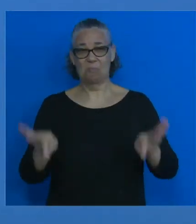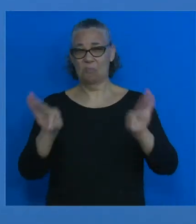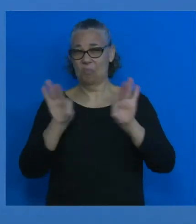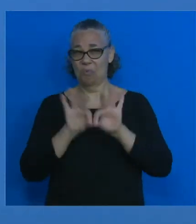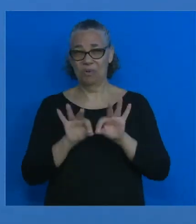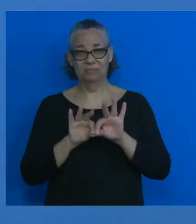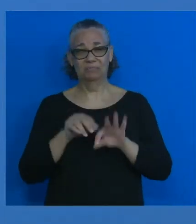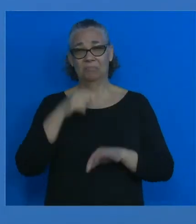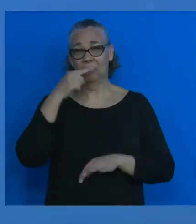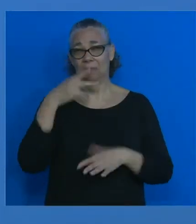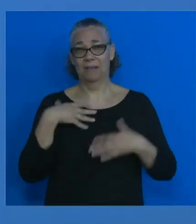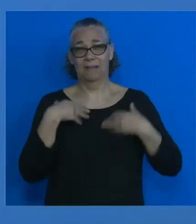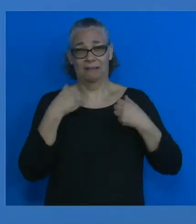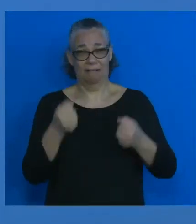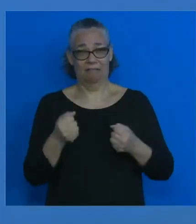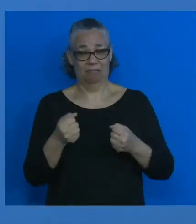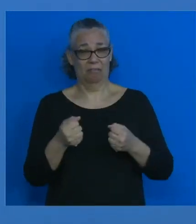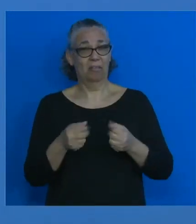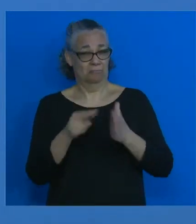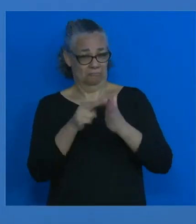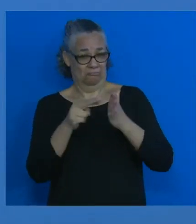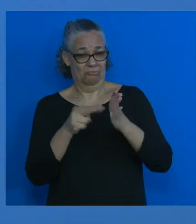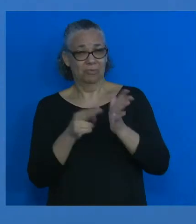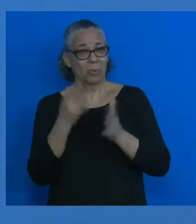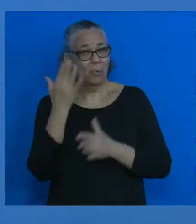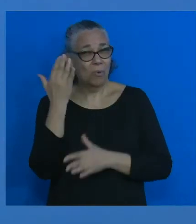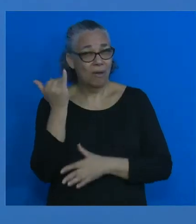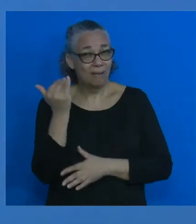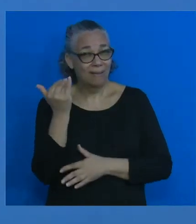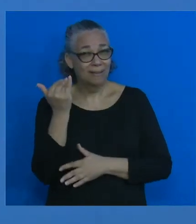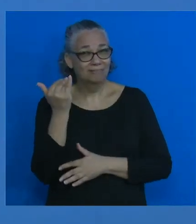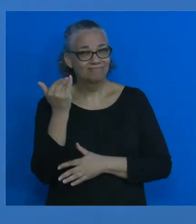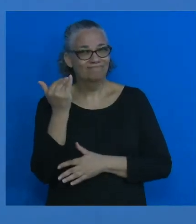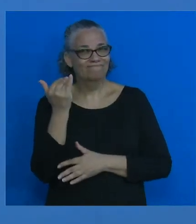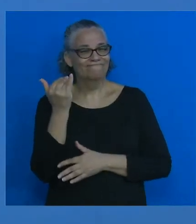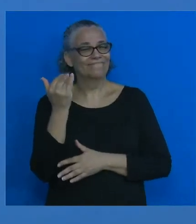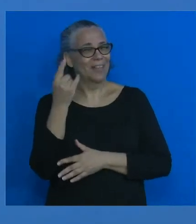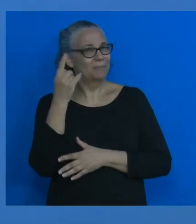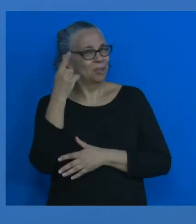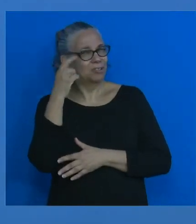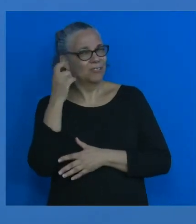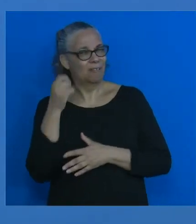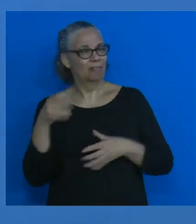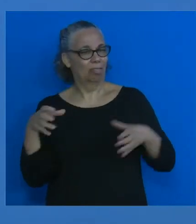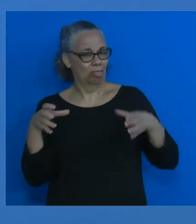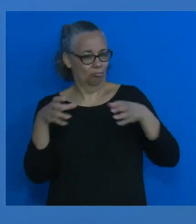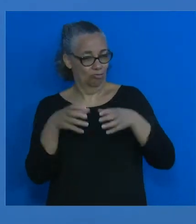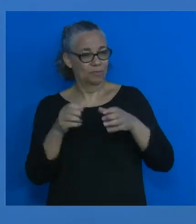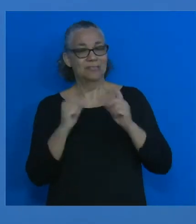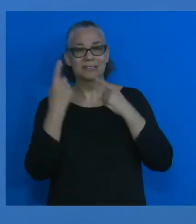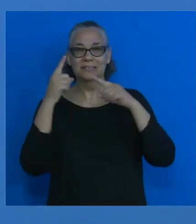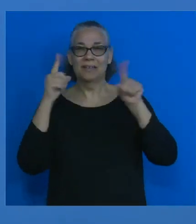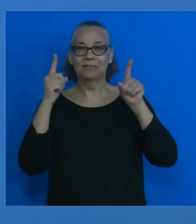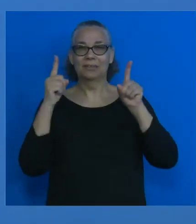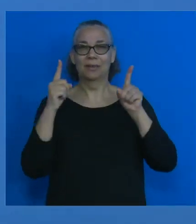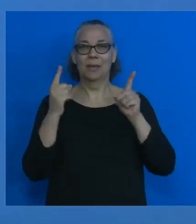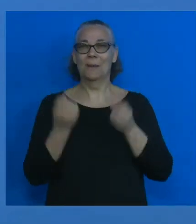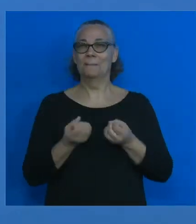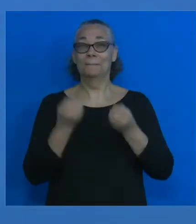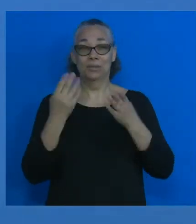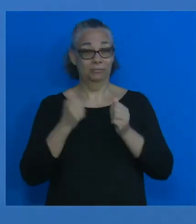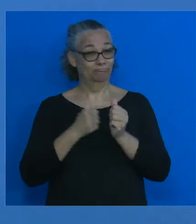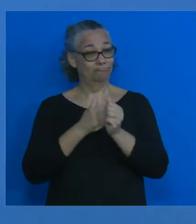health measures in place. And the reason for our collective success is that most of us have followed